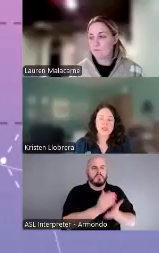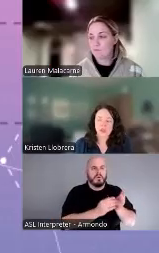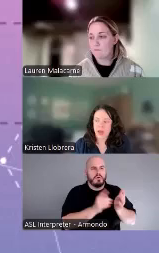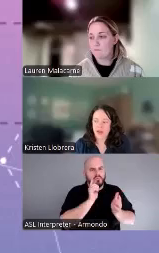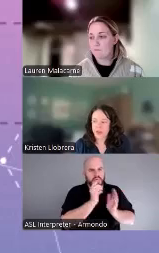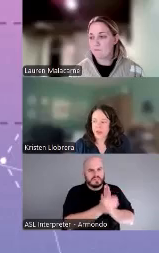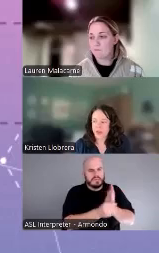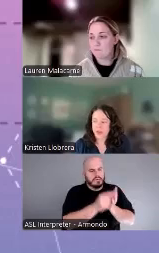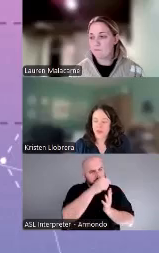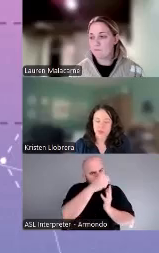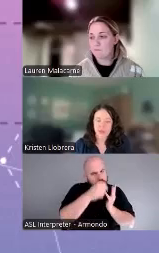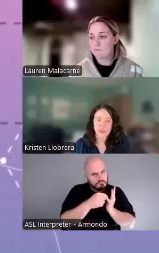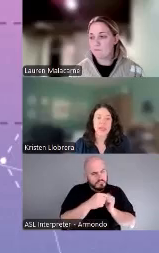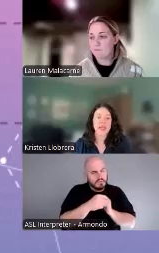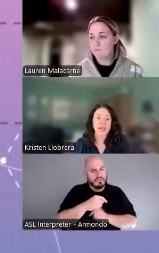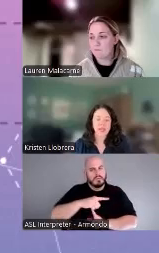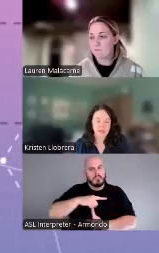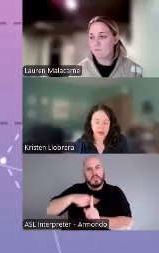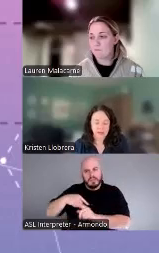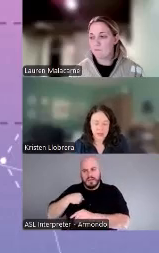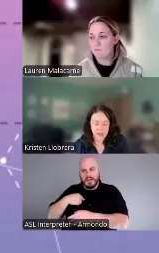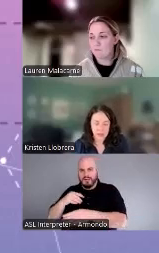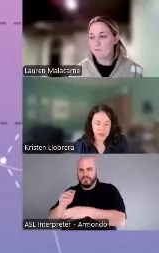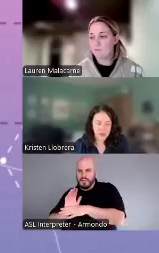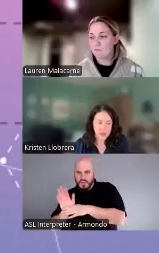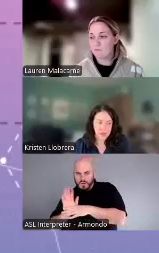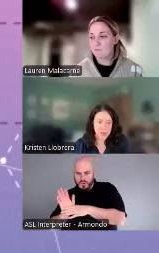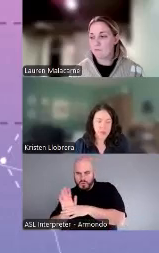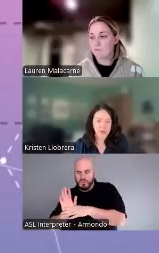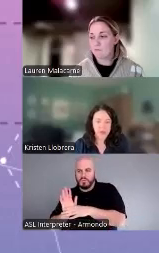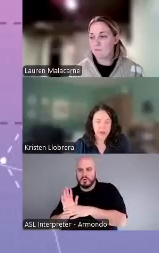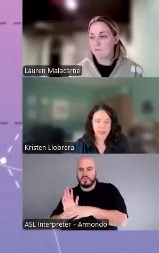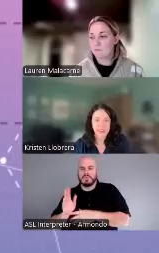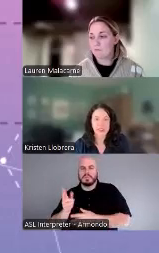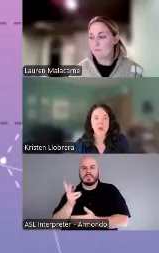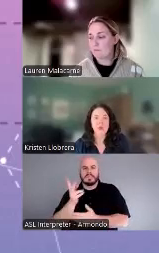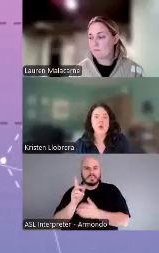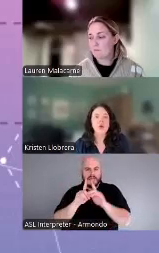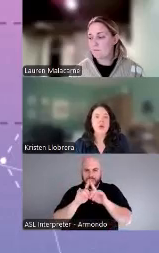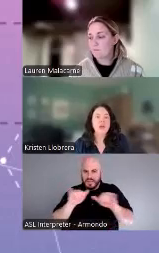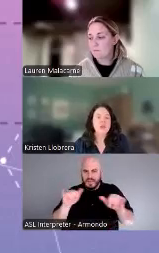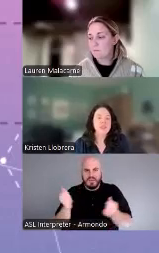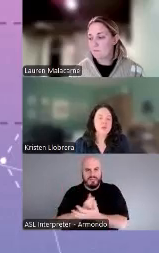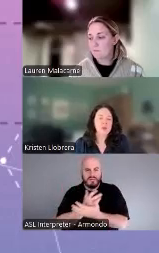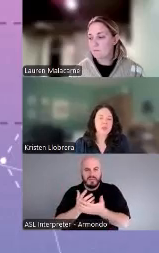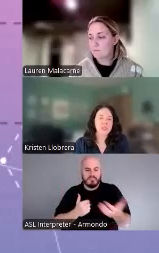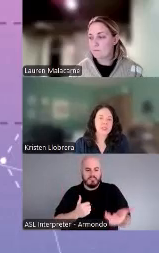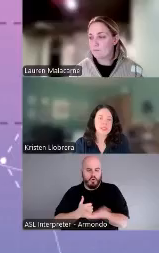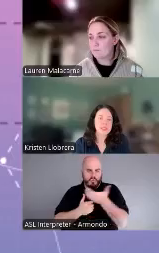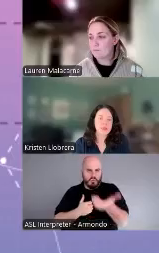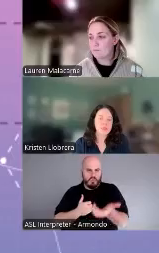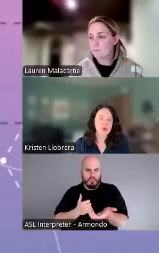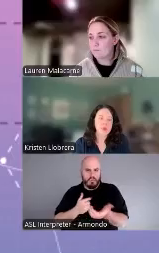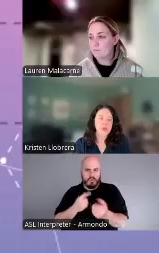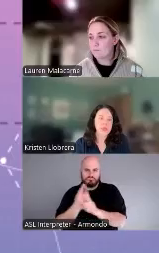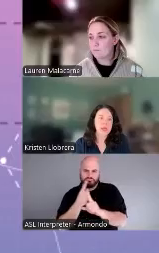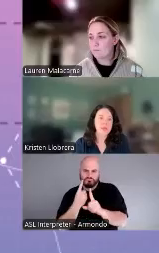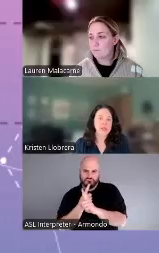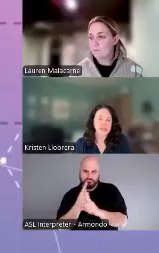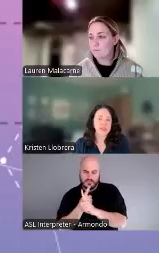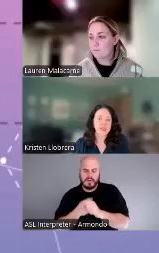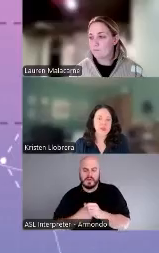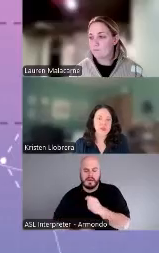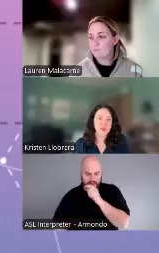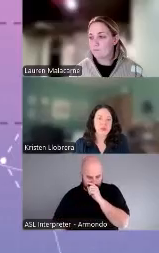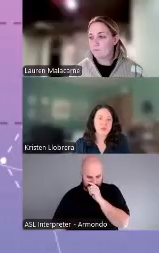but also having the videos, and again having everything be mobile friendly. So this was where we kind